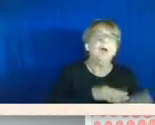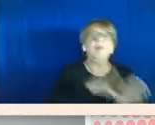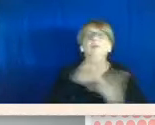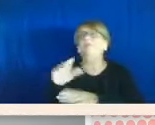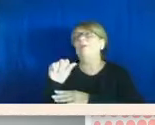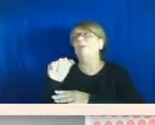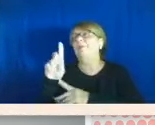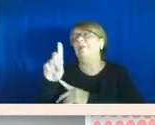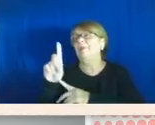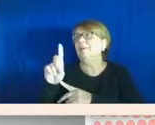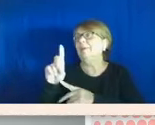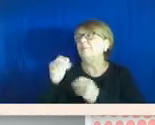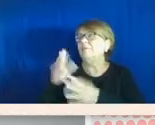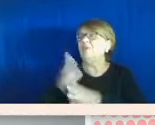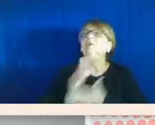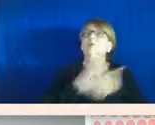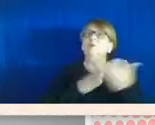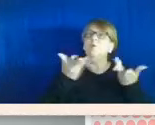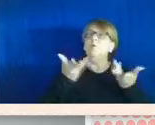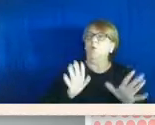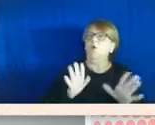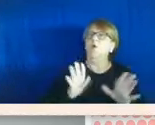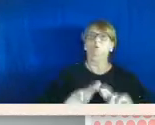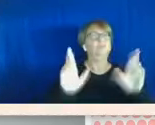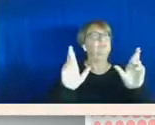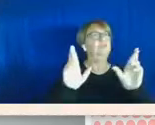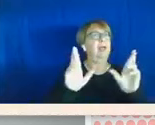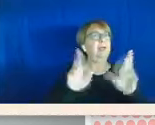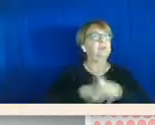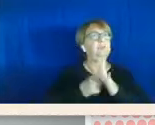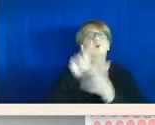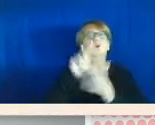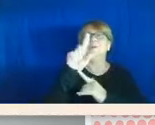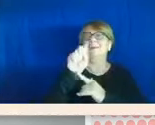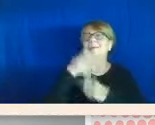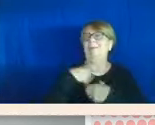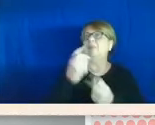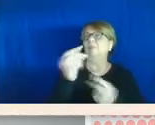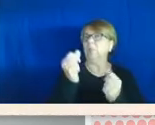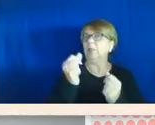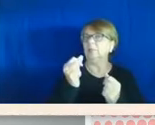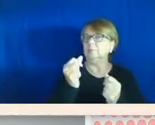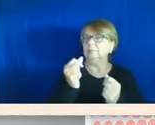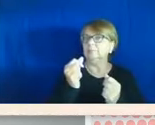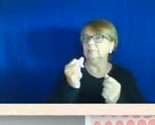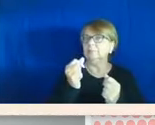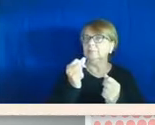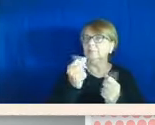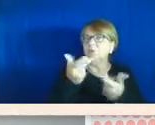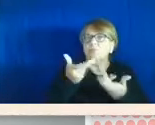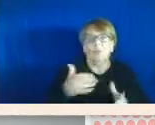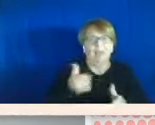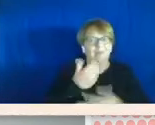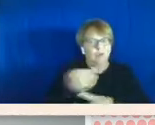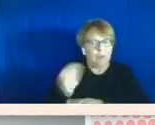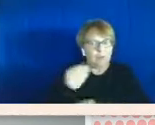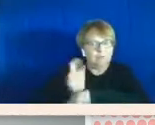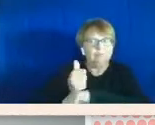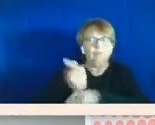some of them were already poised to be able to start telehealth pretty quickly because they already had equipment, they were already doing it in